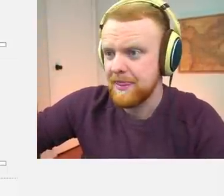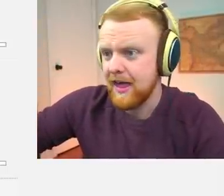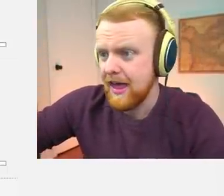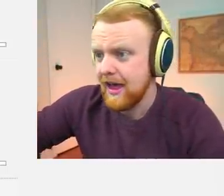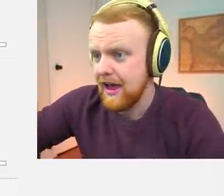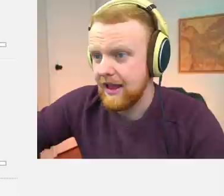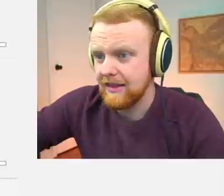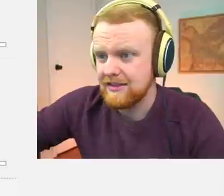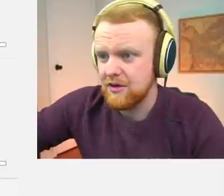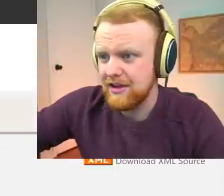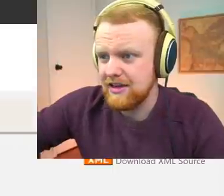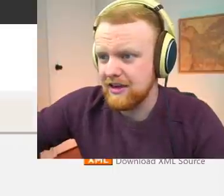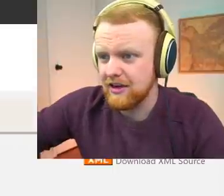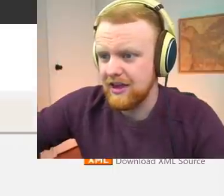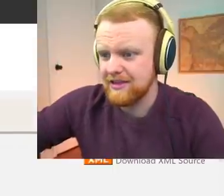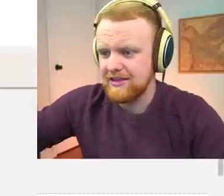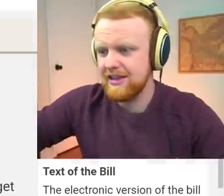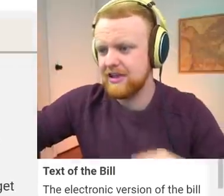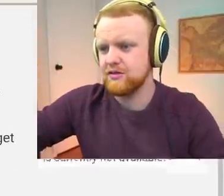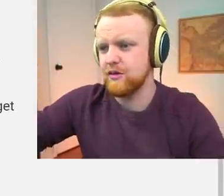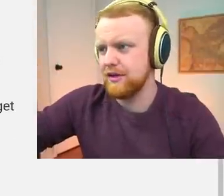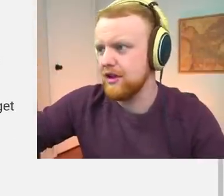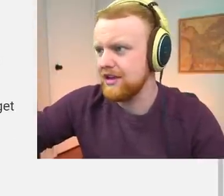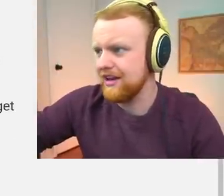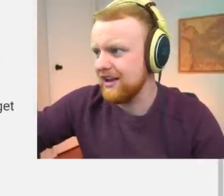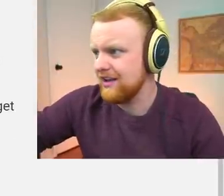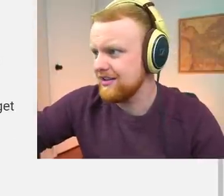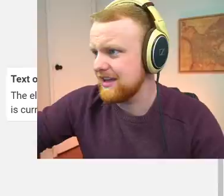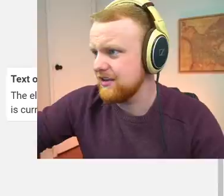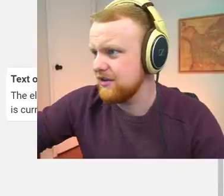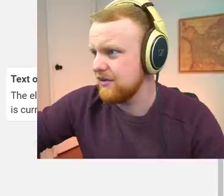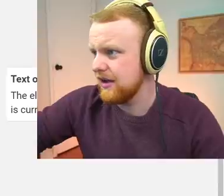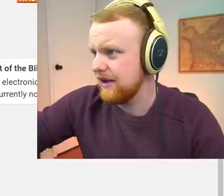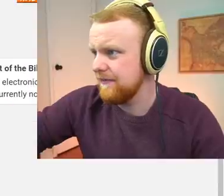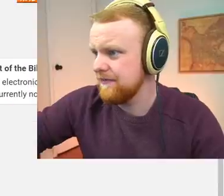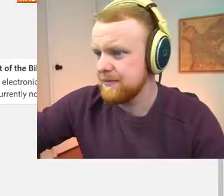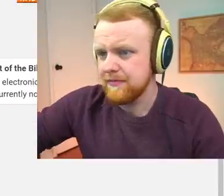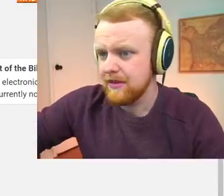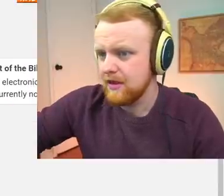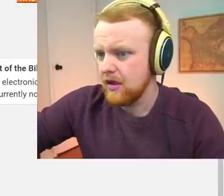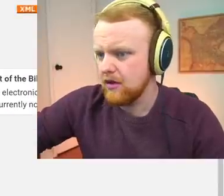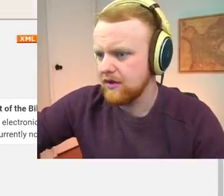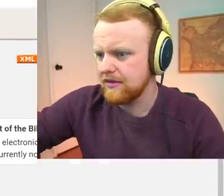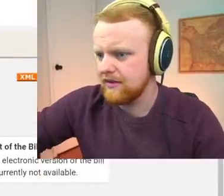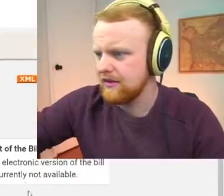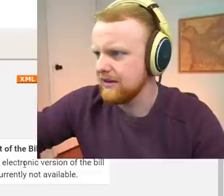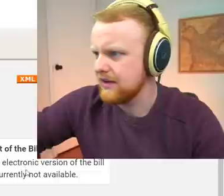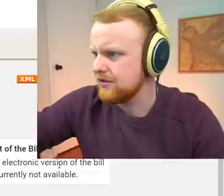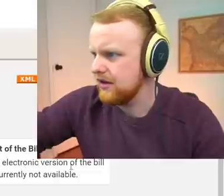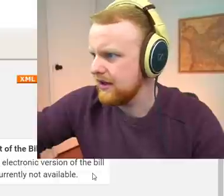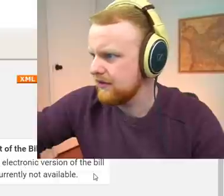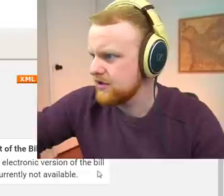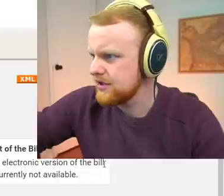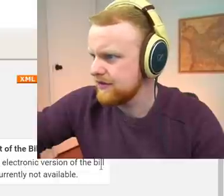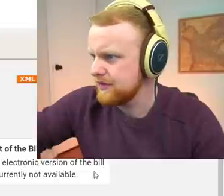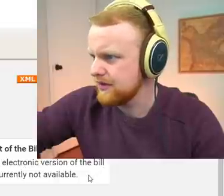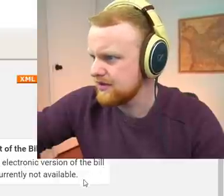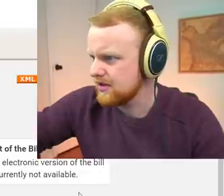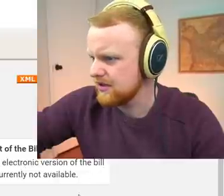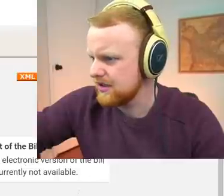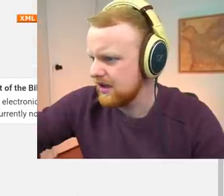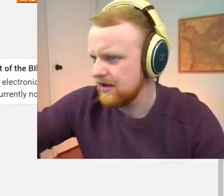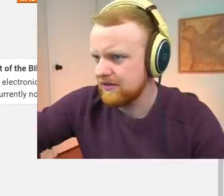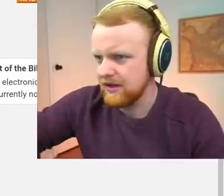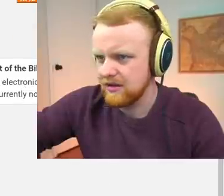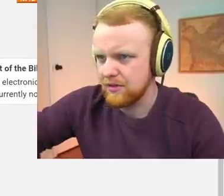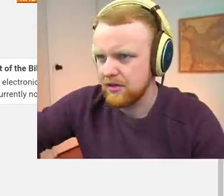you. Let's go in here, and this is the actual bill, and it'll tell you it says the electronic version of the bill is